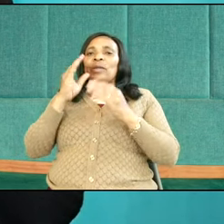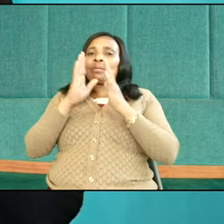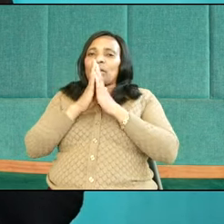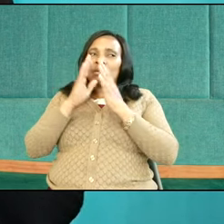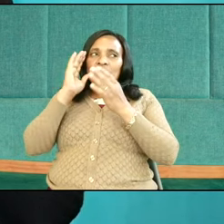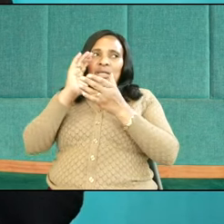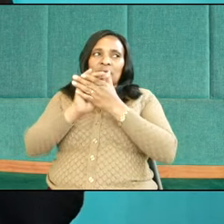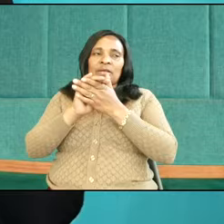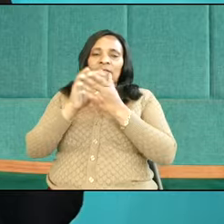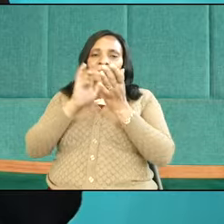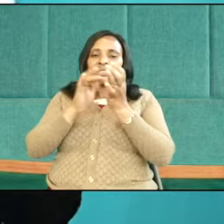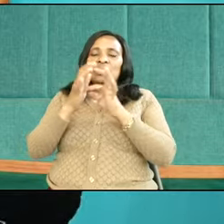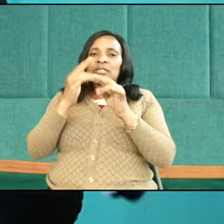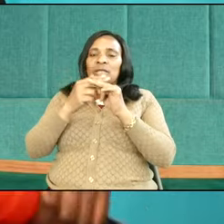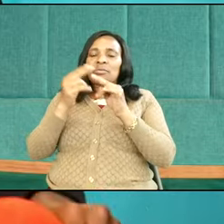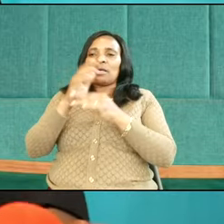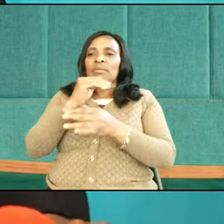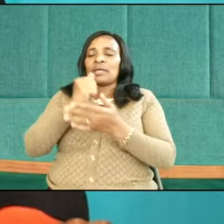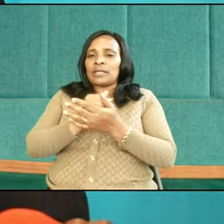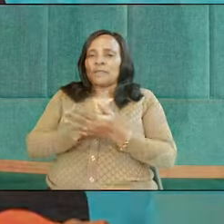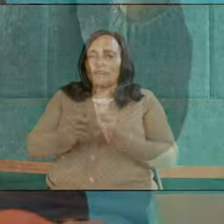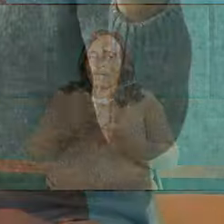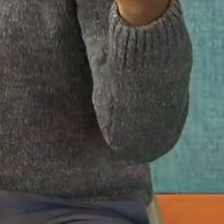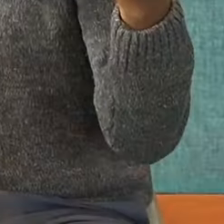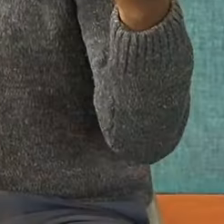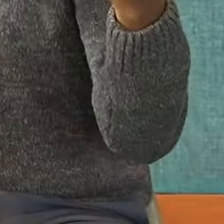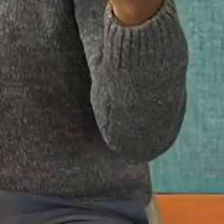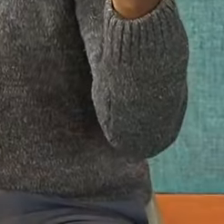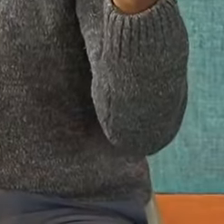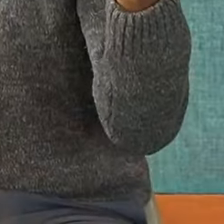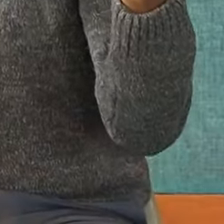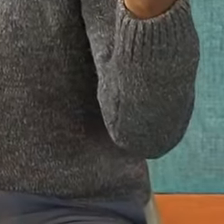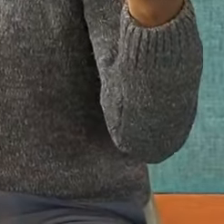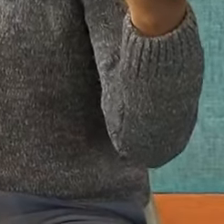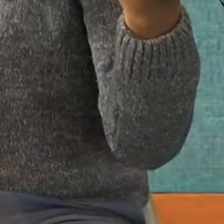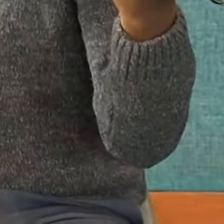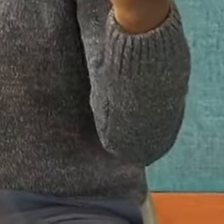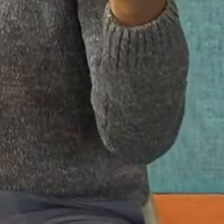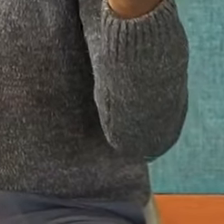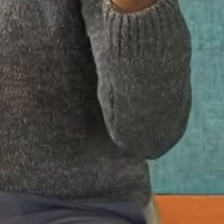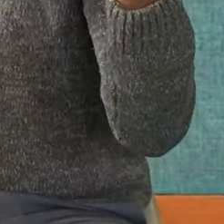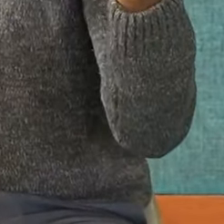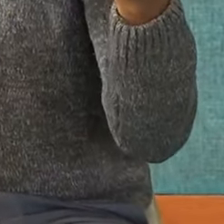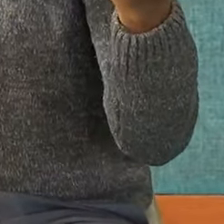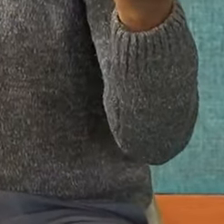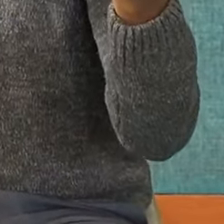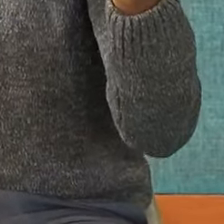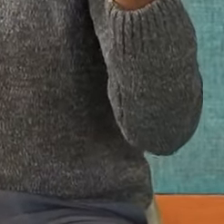we believe. Amen. Amen and amen. Thank you so much and goodbye.